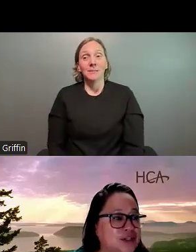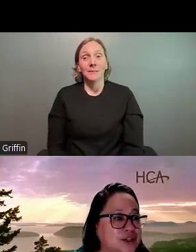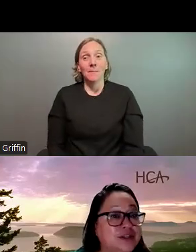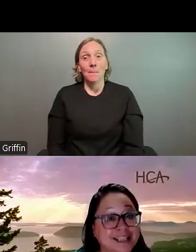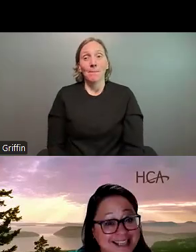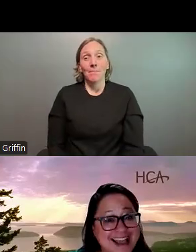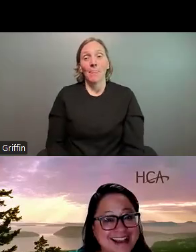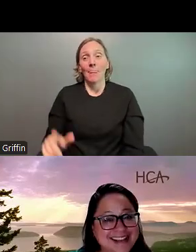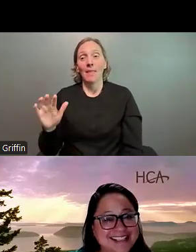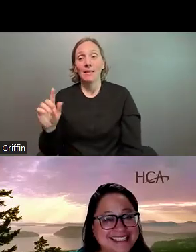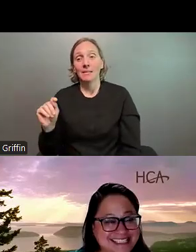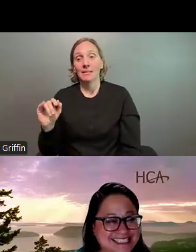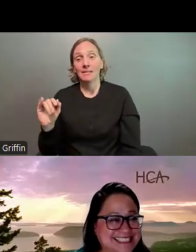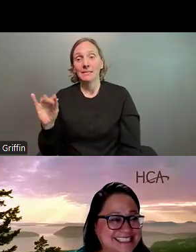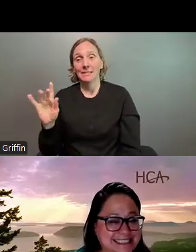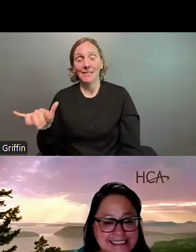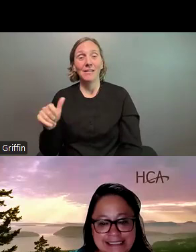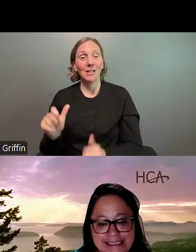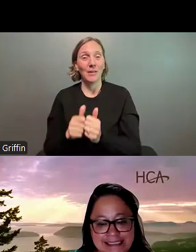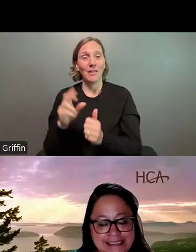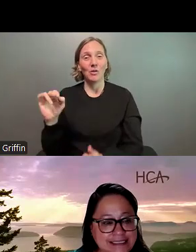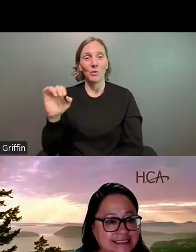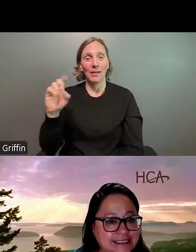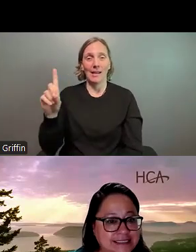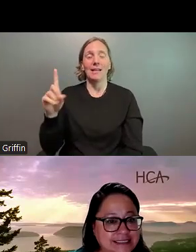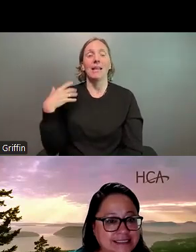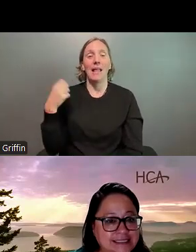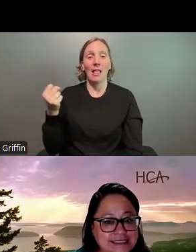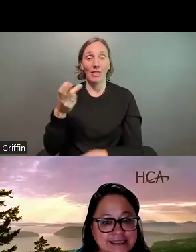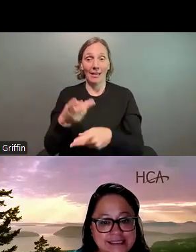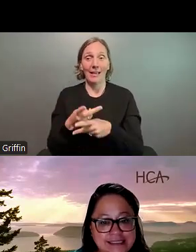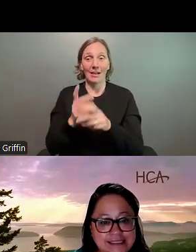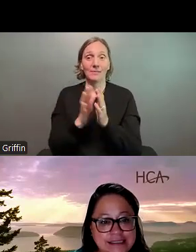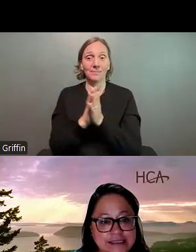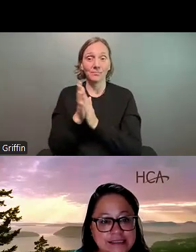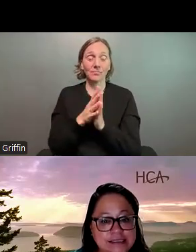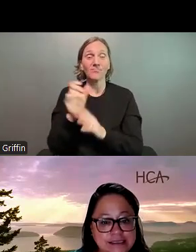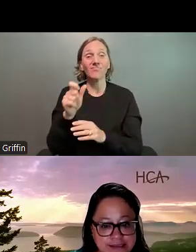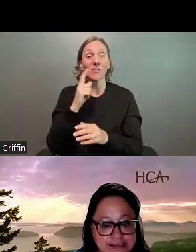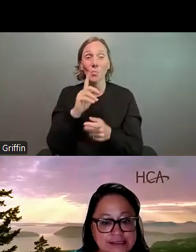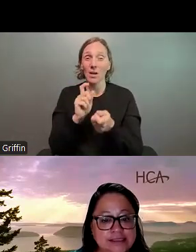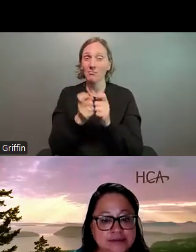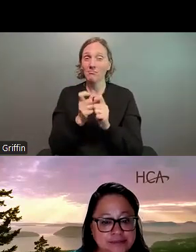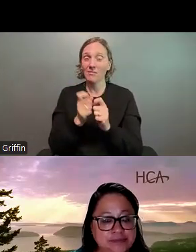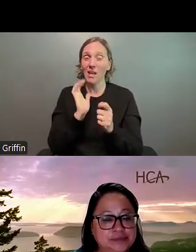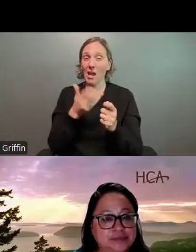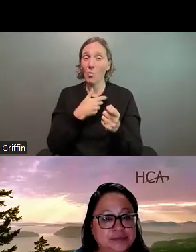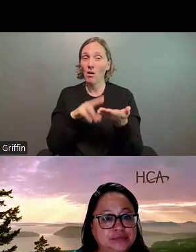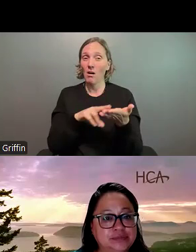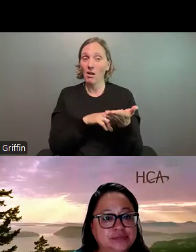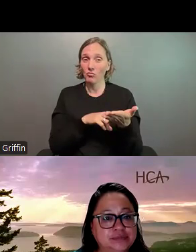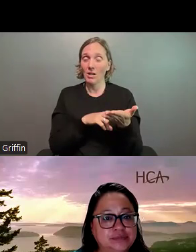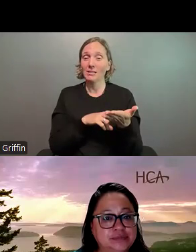Hi, Becky. This is Tiffany with United Healthcare. We did have to amend our contracts.